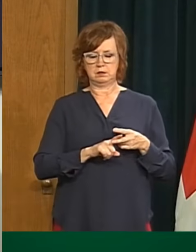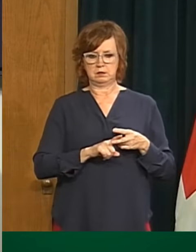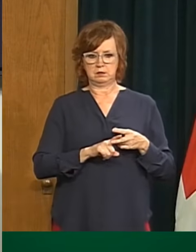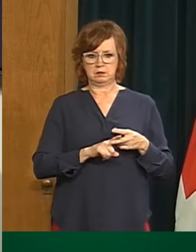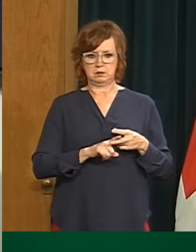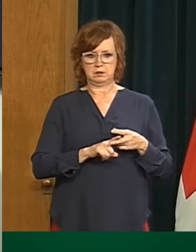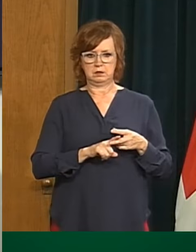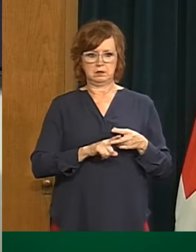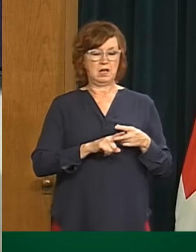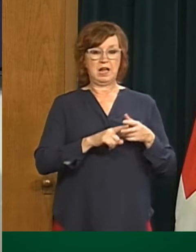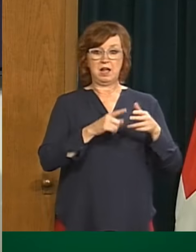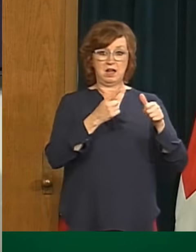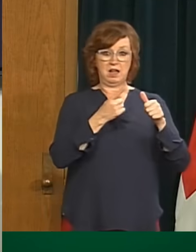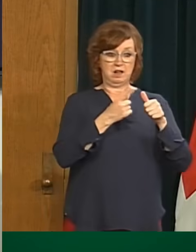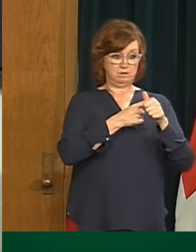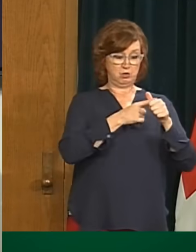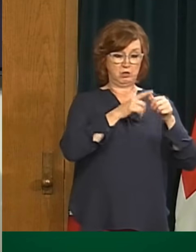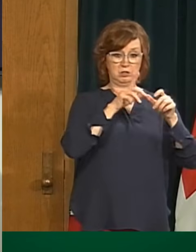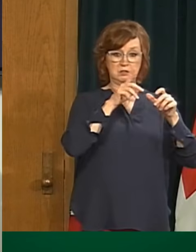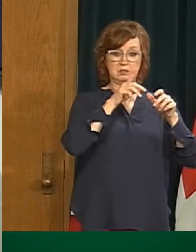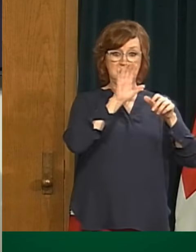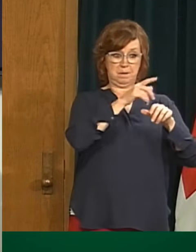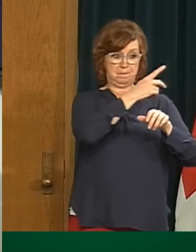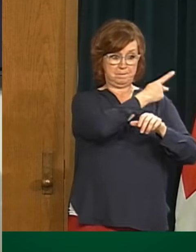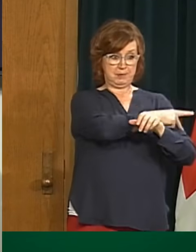they did become symptomatic and have a second